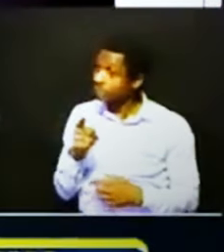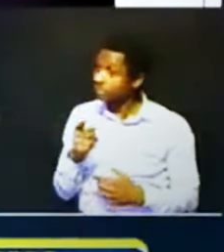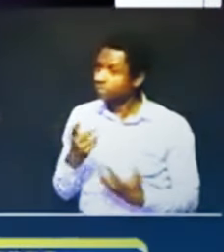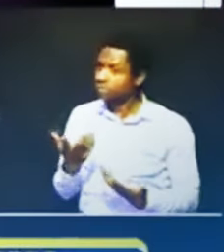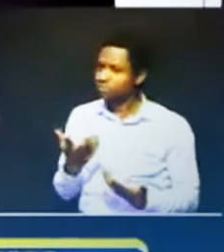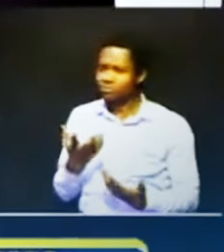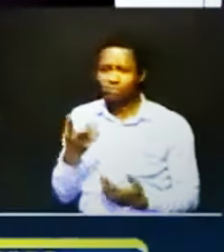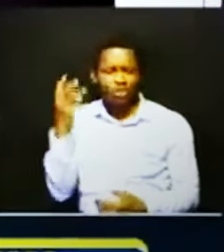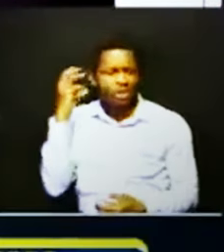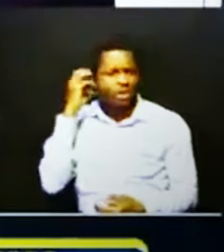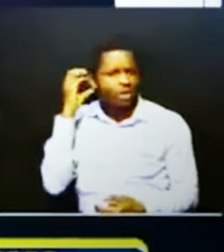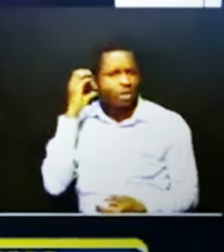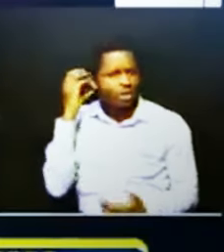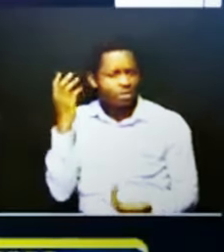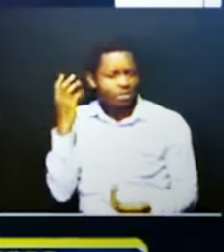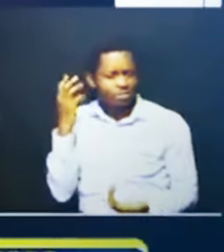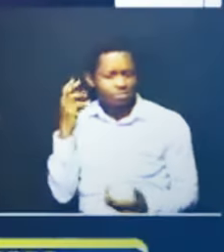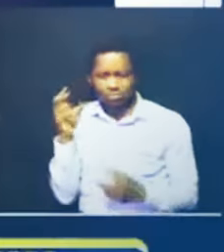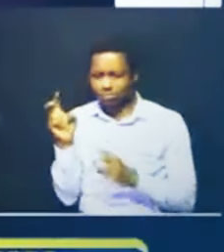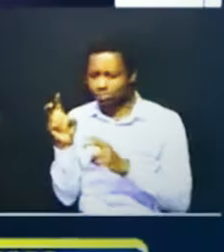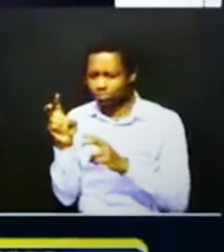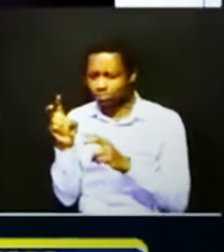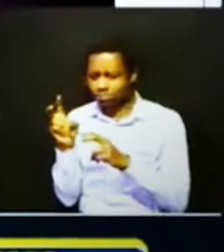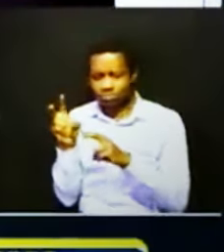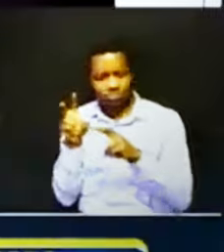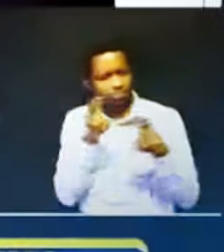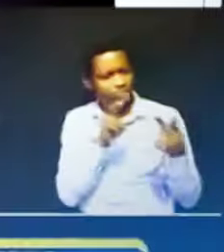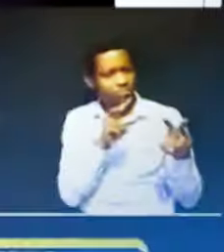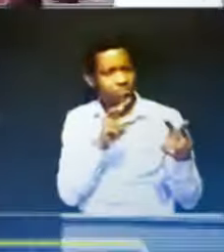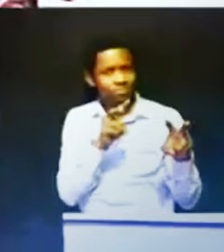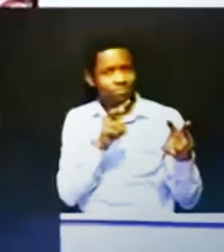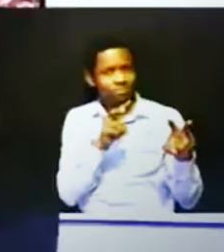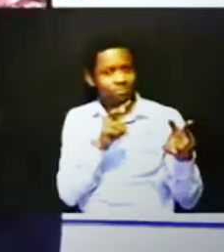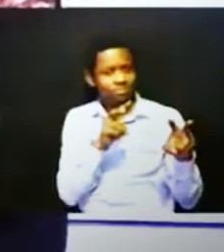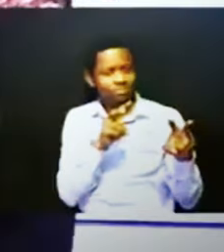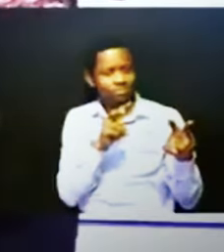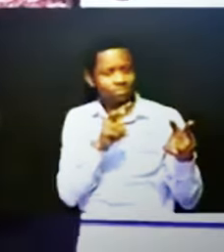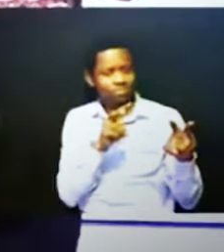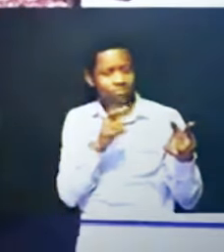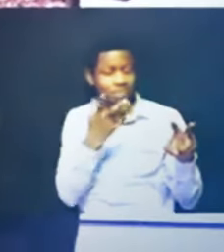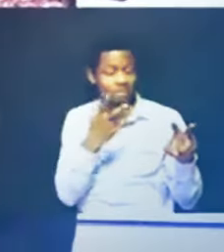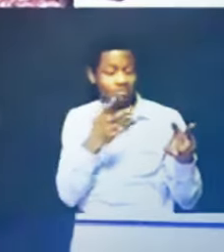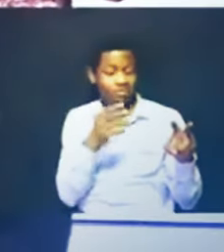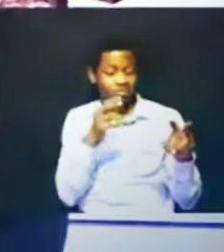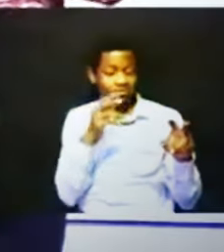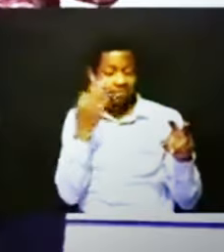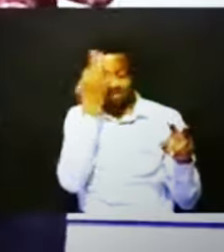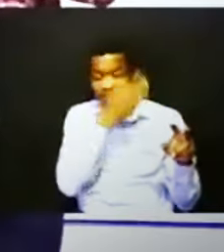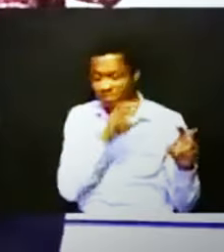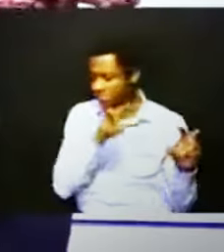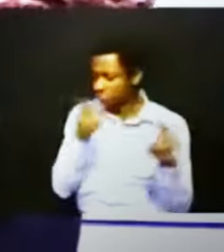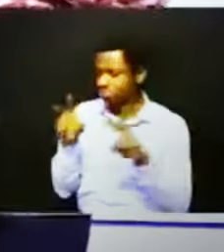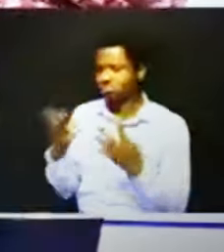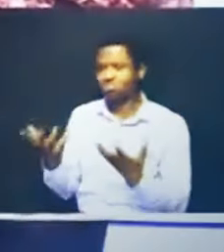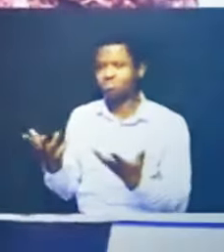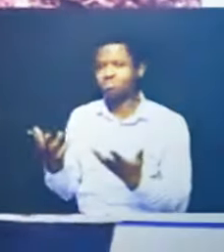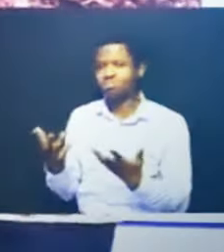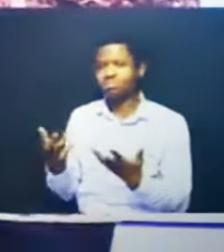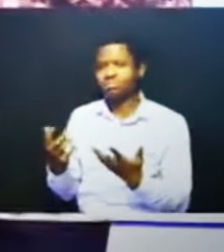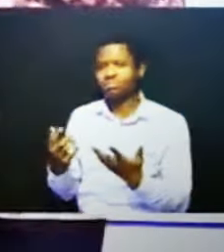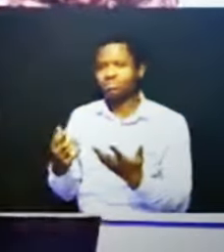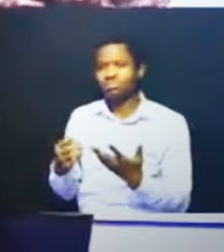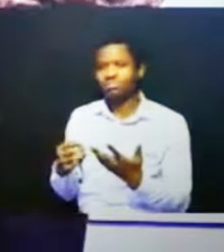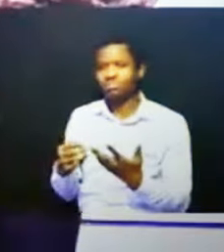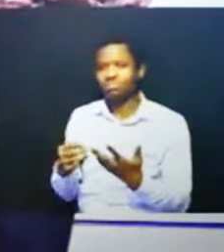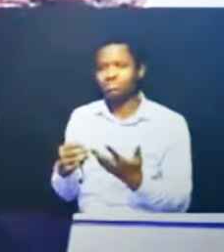heard it. And I looked at him. And I turned this way. At that time, you can't just go to the person